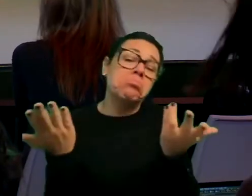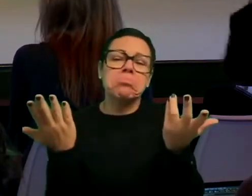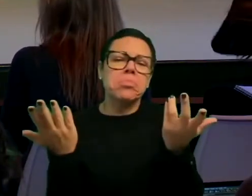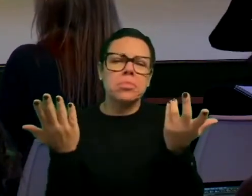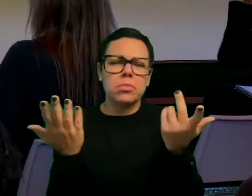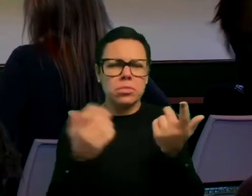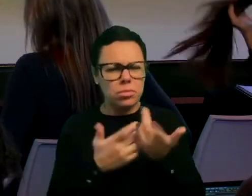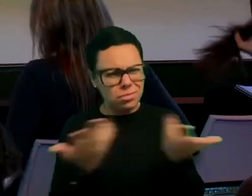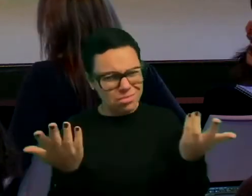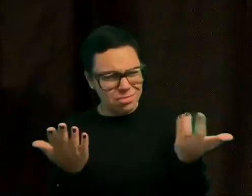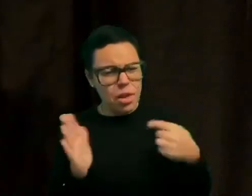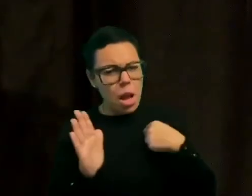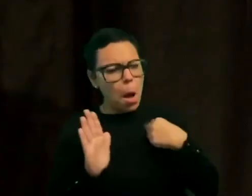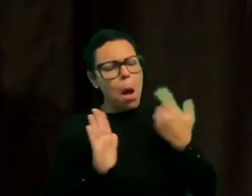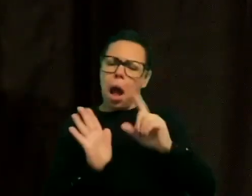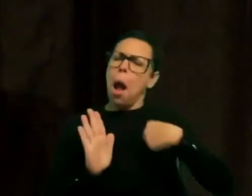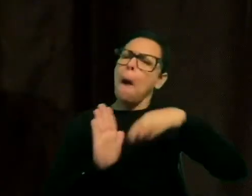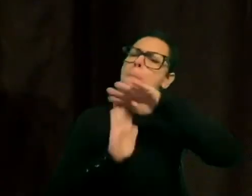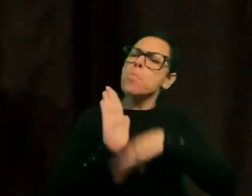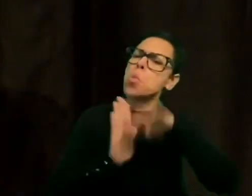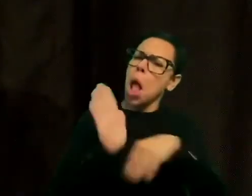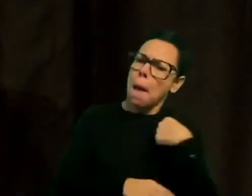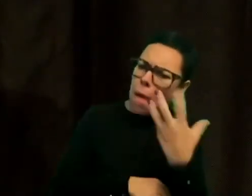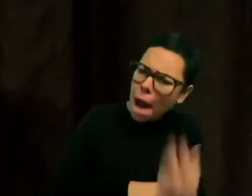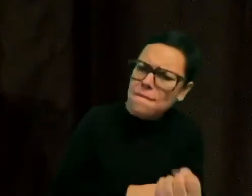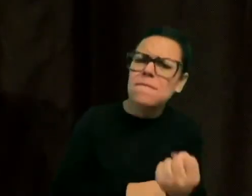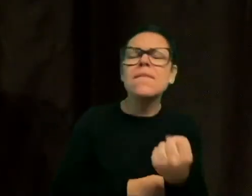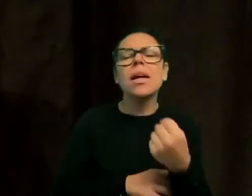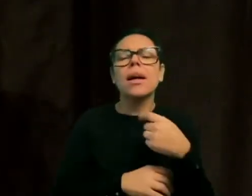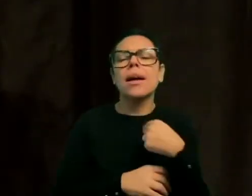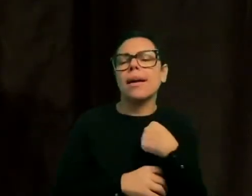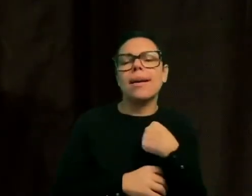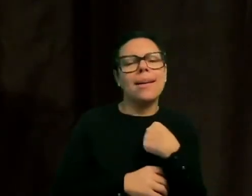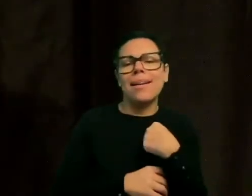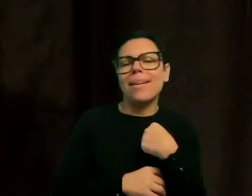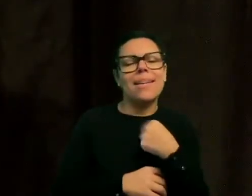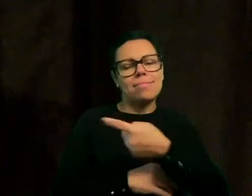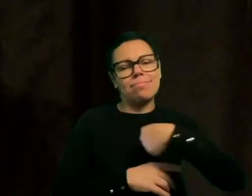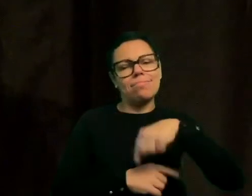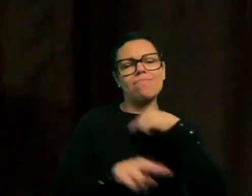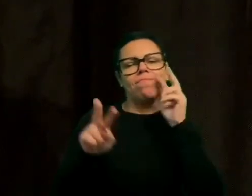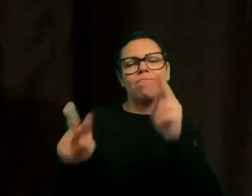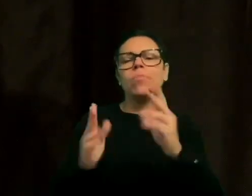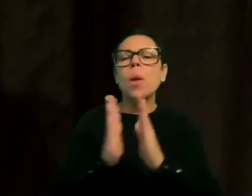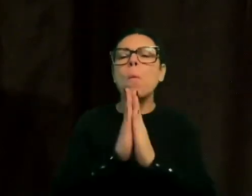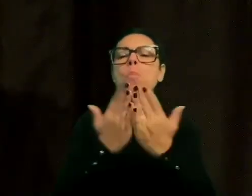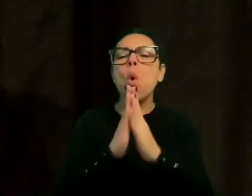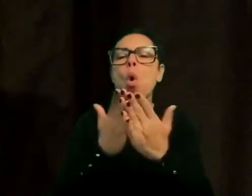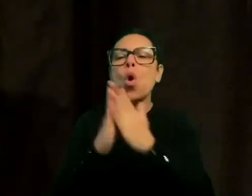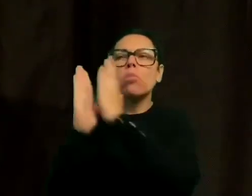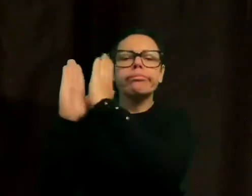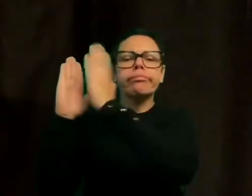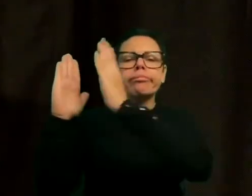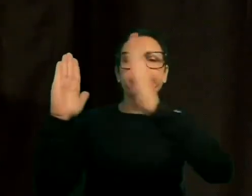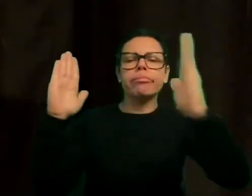then they tell me, well, we are counting how many people of which gender are using the libraries. And anybody who has ever set